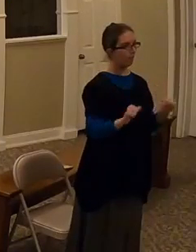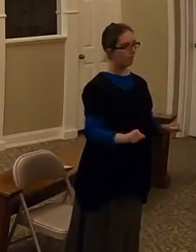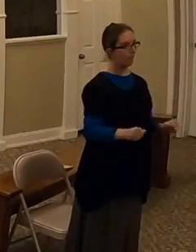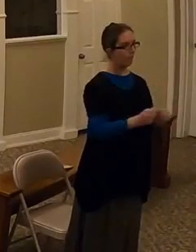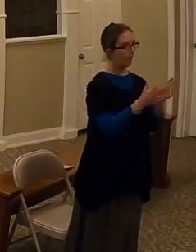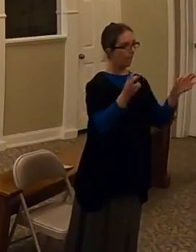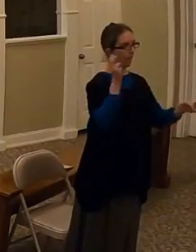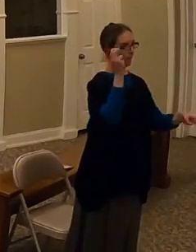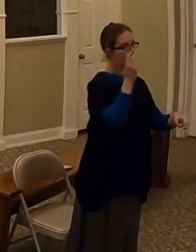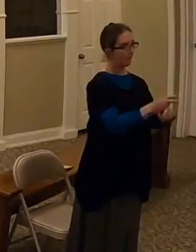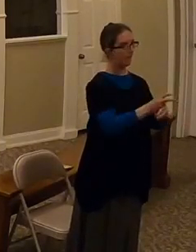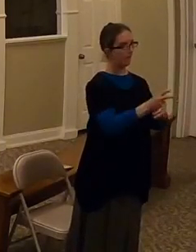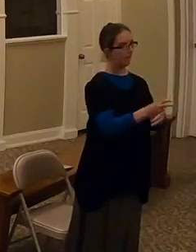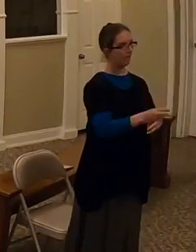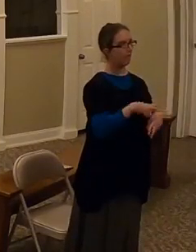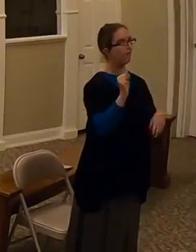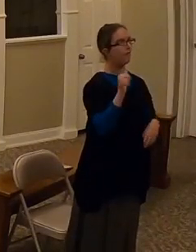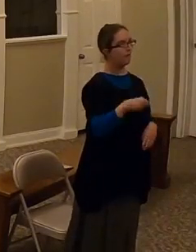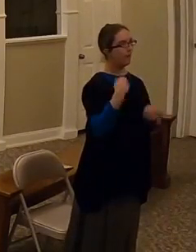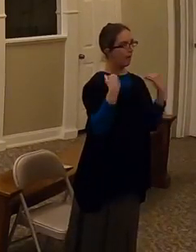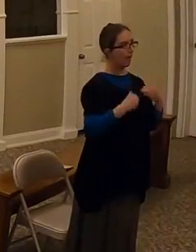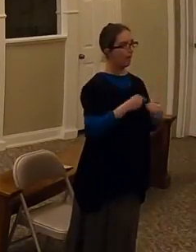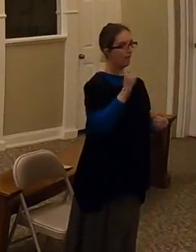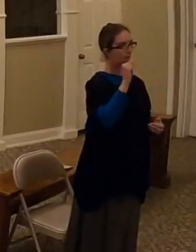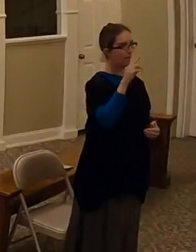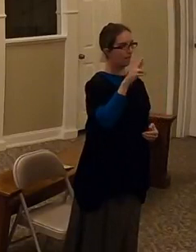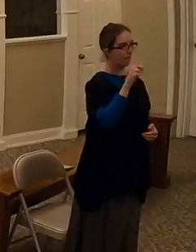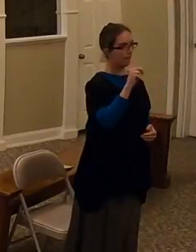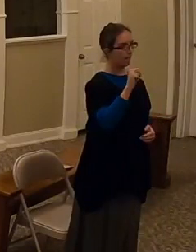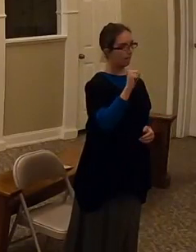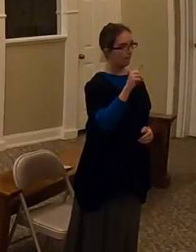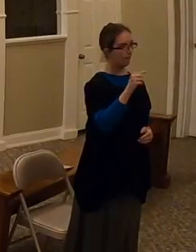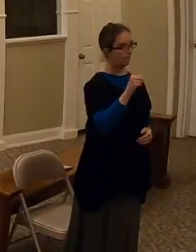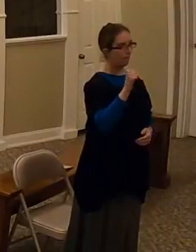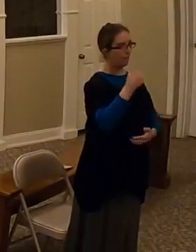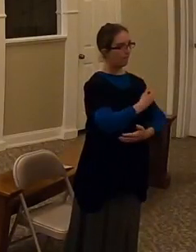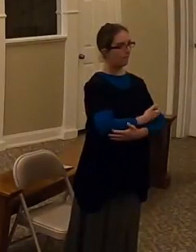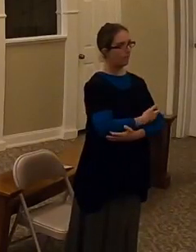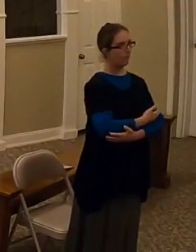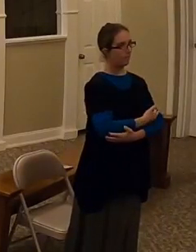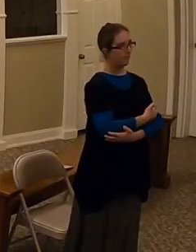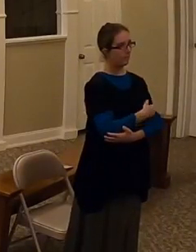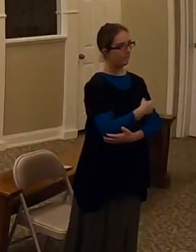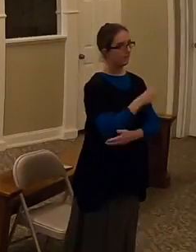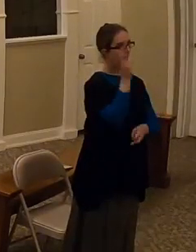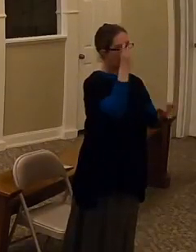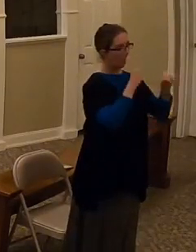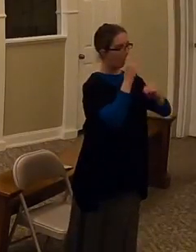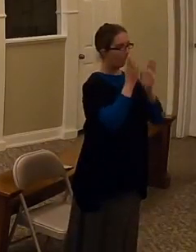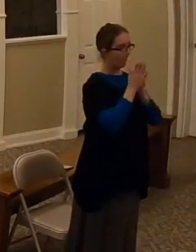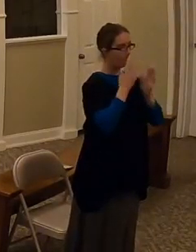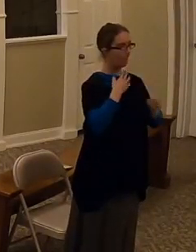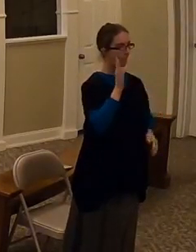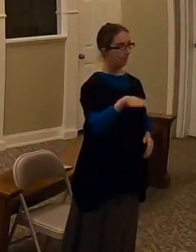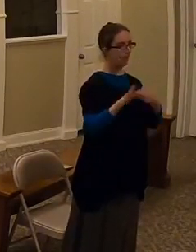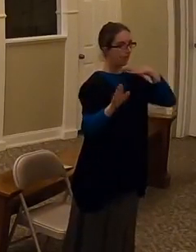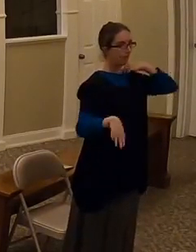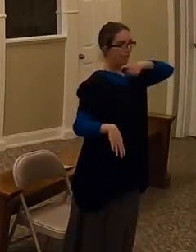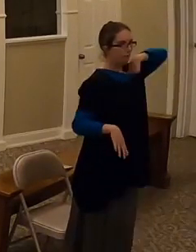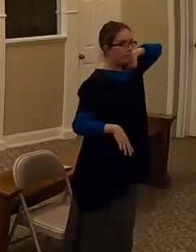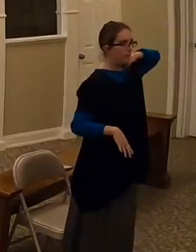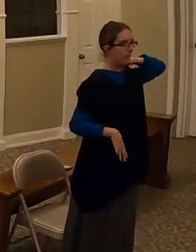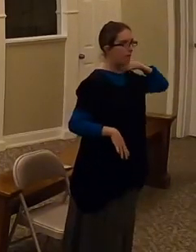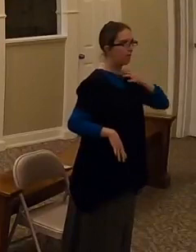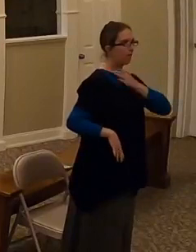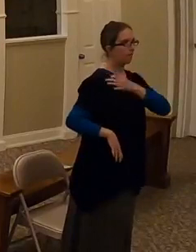less. Yeah, I've got grandbabies. I worry about them and I pray for them. Amen. I pray for my children because I don't want them to